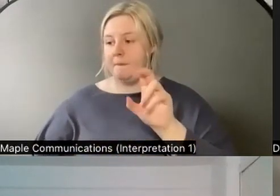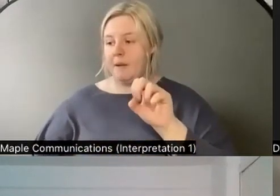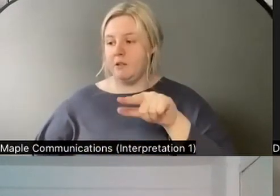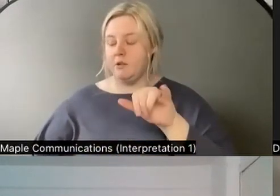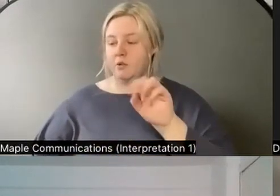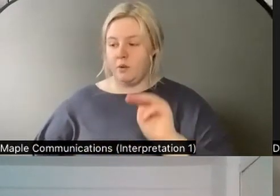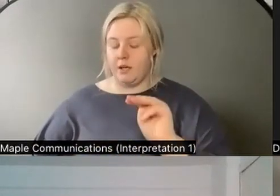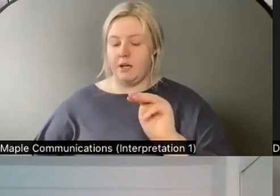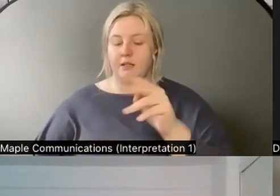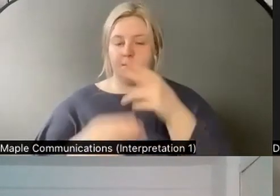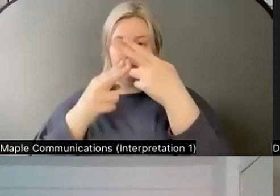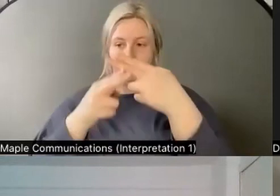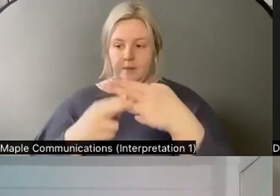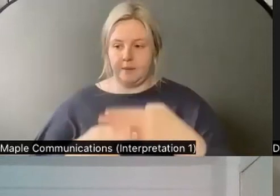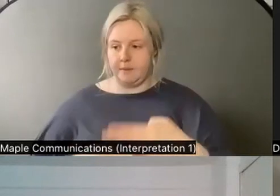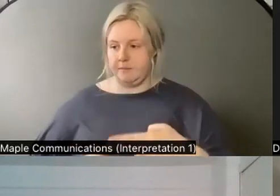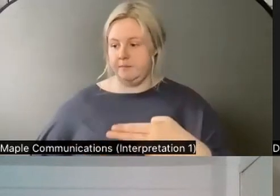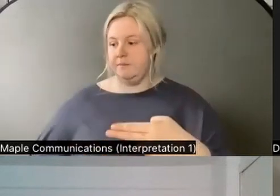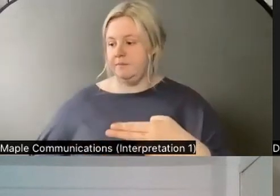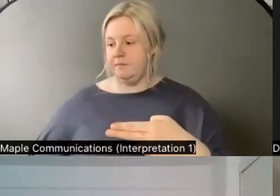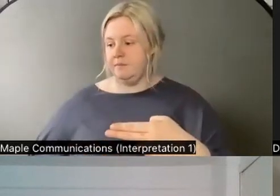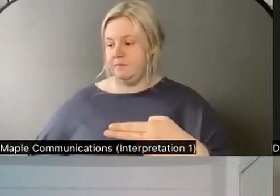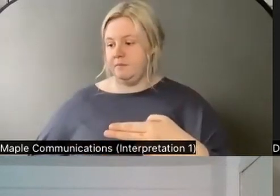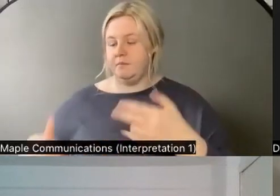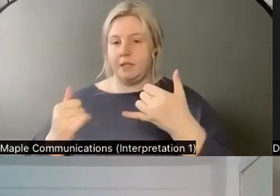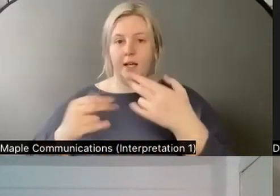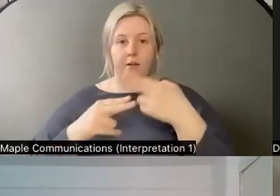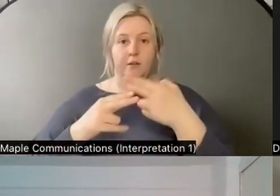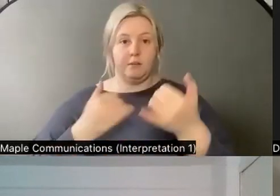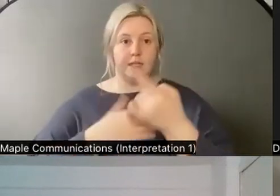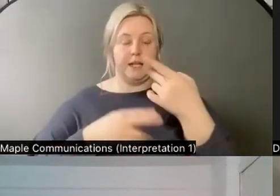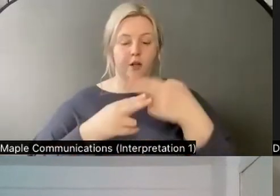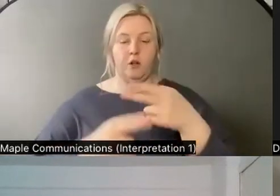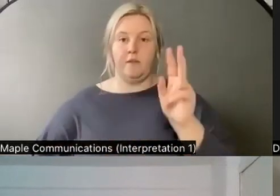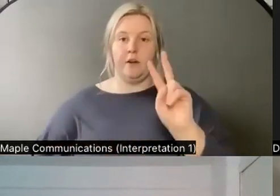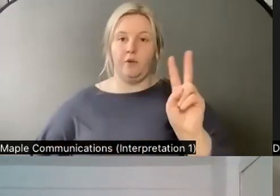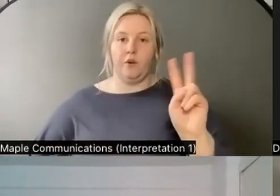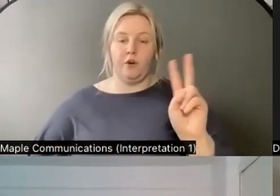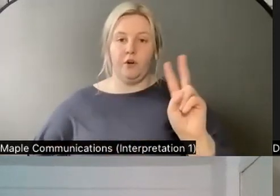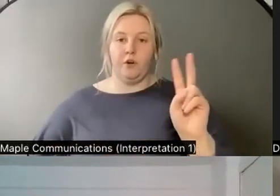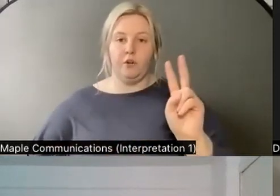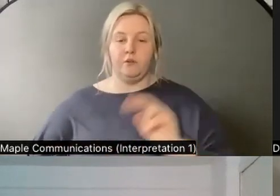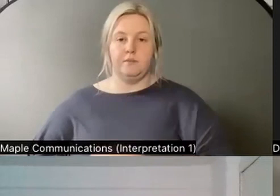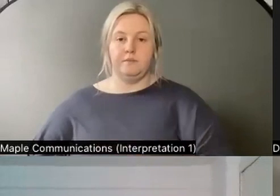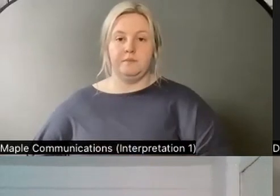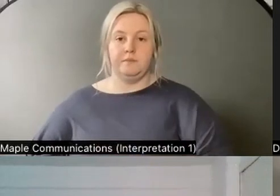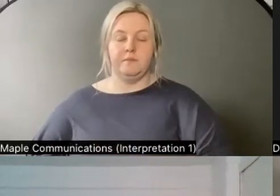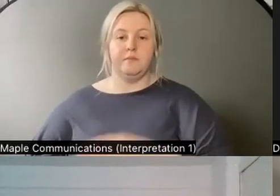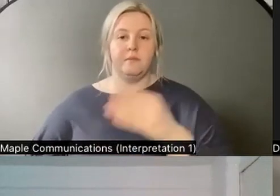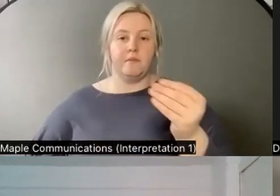Tsleil-Waututh, and Kwantlen in what is now known as Vancouver. And there are people who claim me in Tiohtià:ke, which